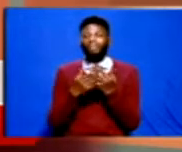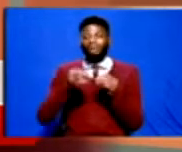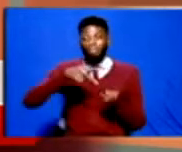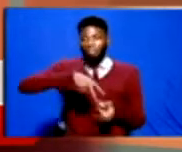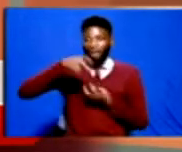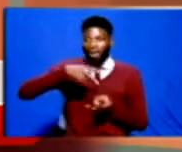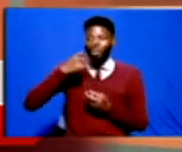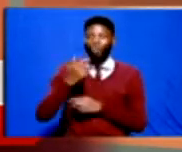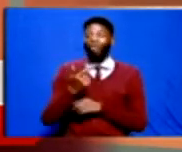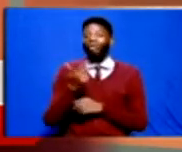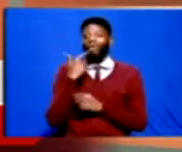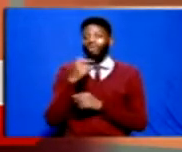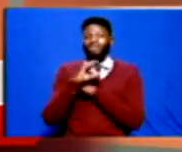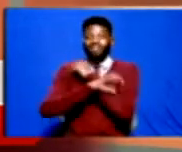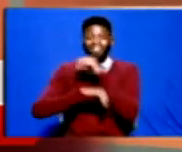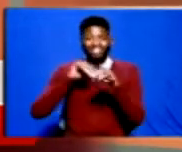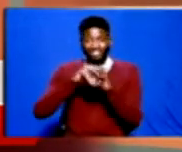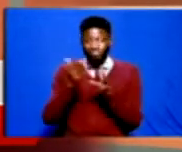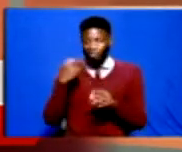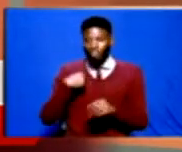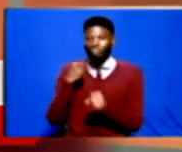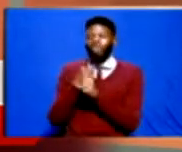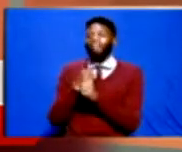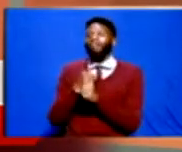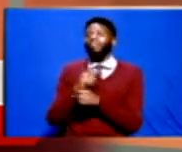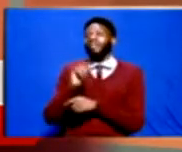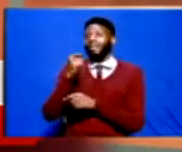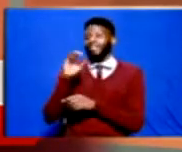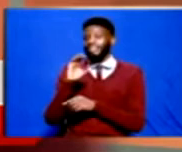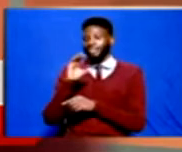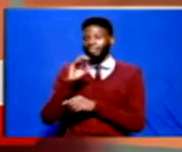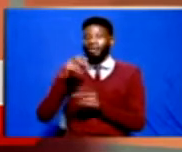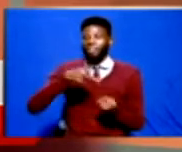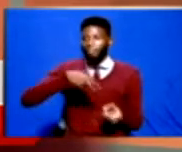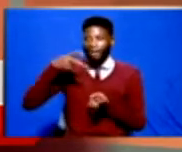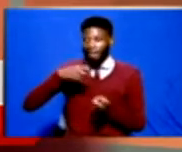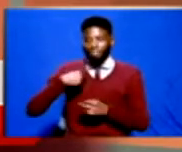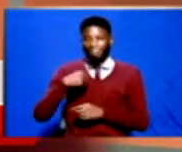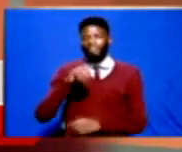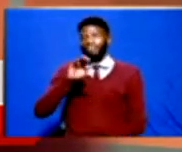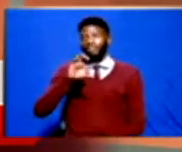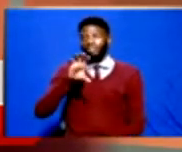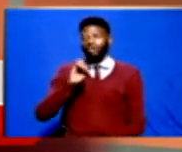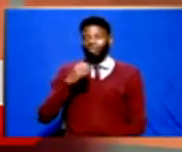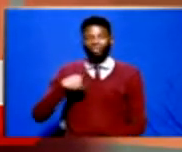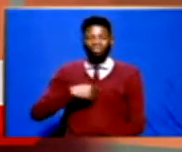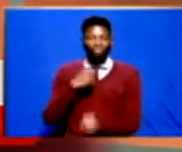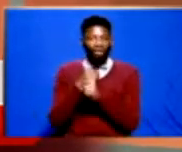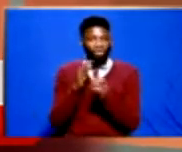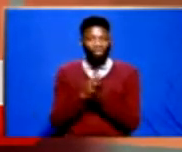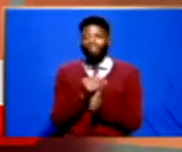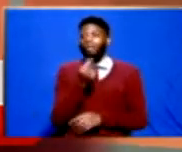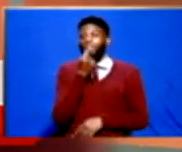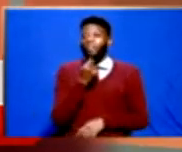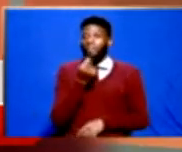Chamber of Mines, where I was the CEO, and we worked together with Balala to try and come up with a workable